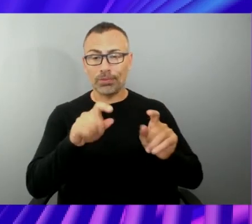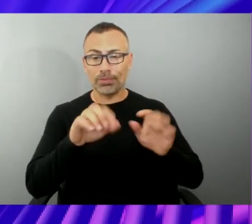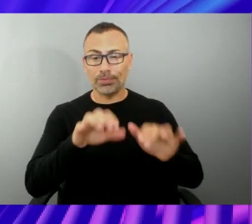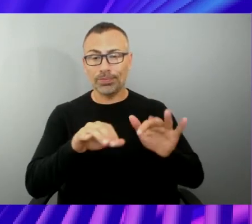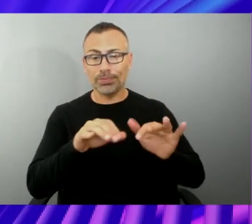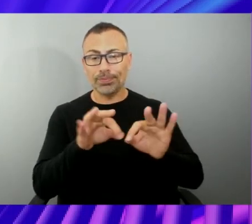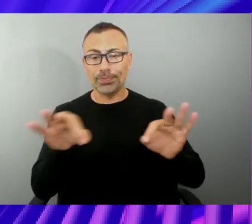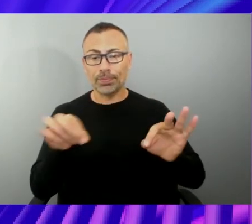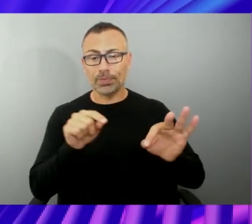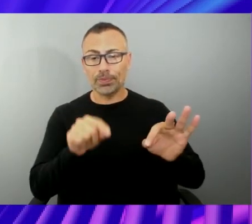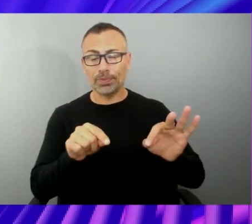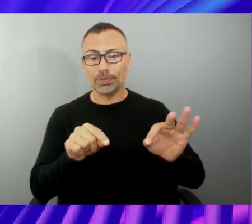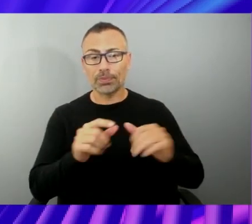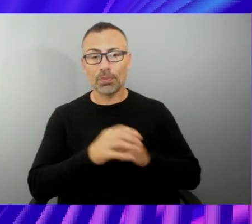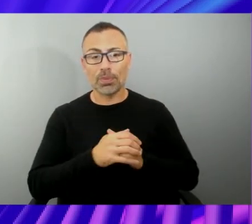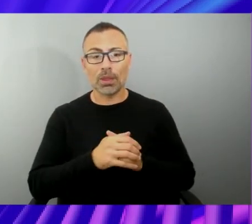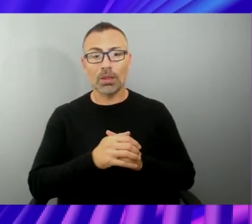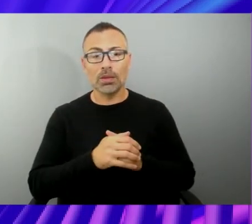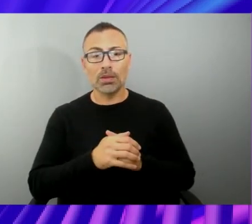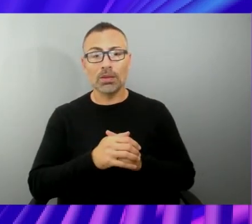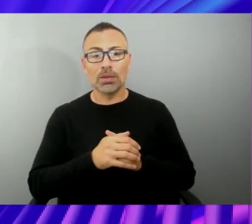that.